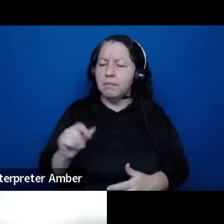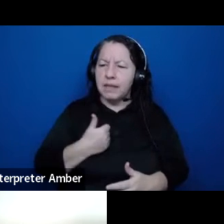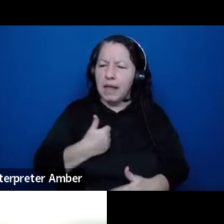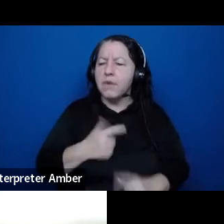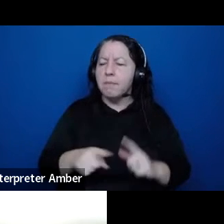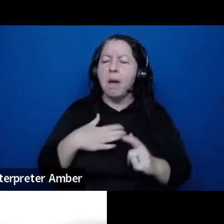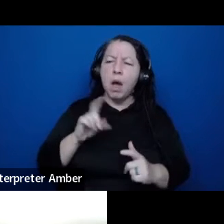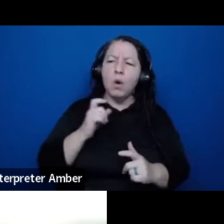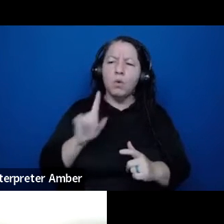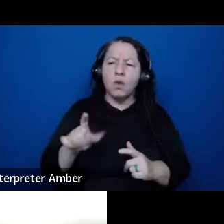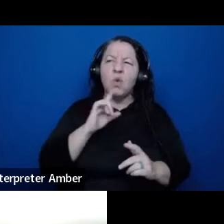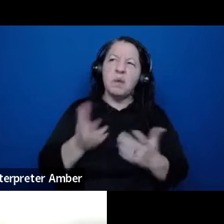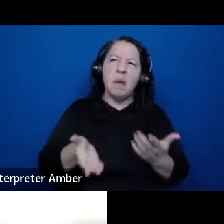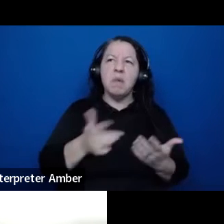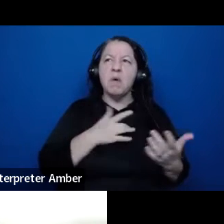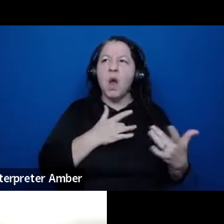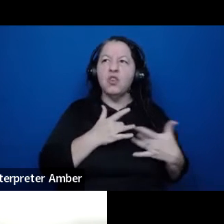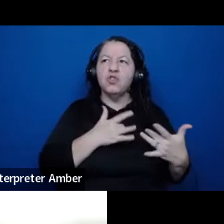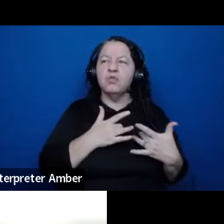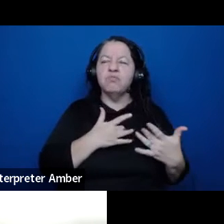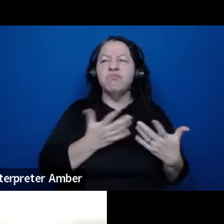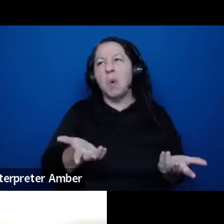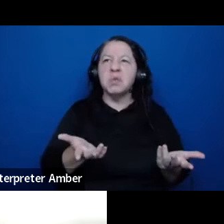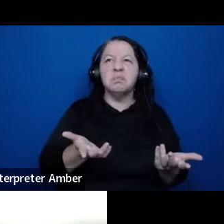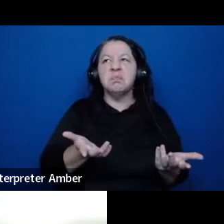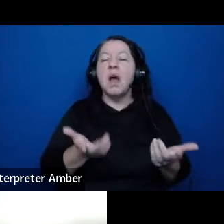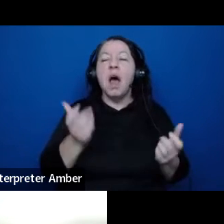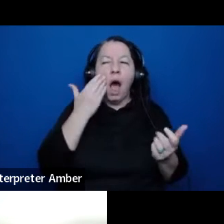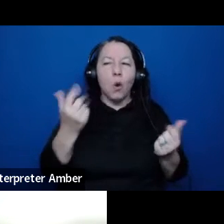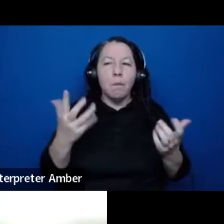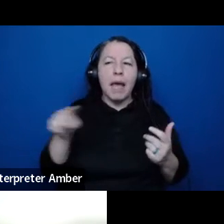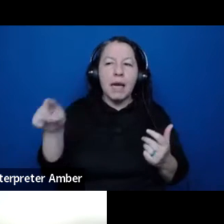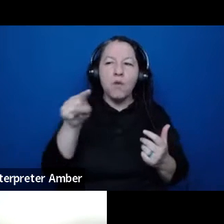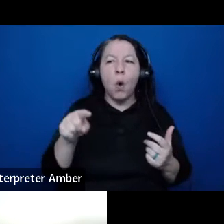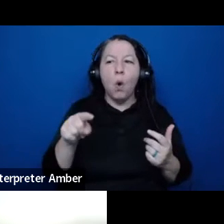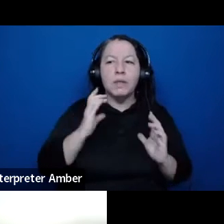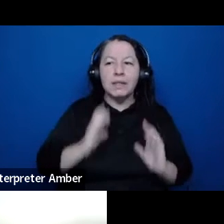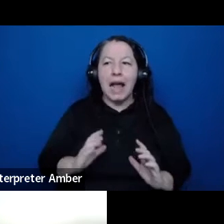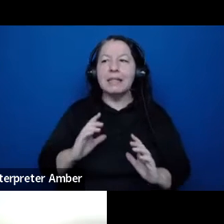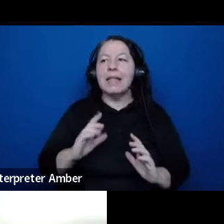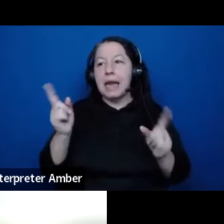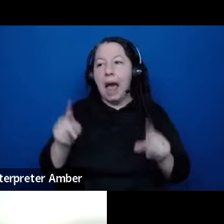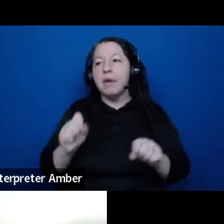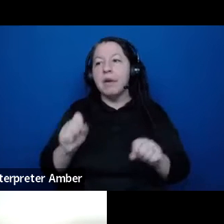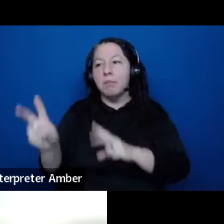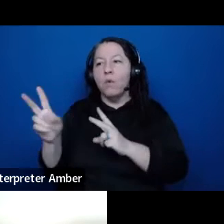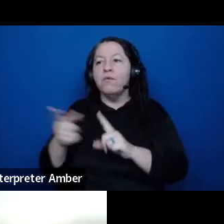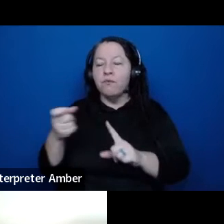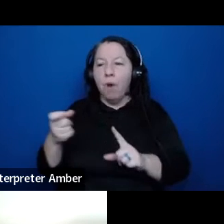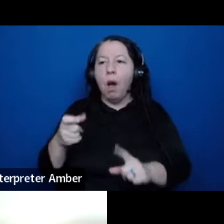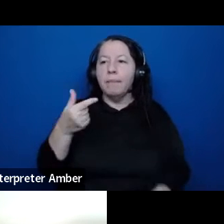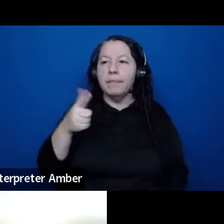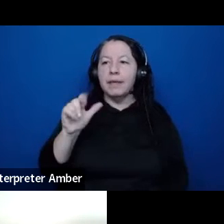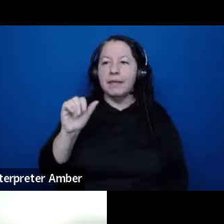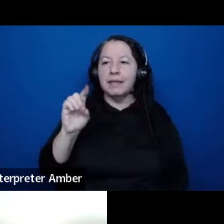know a lot of those clients that are having to be moved out of Glenwood, and how is the resource